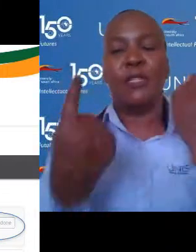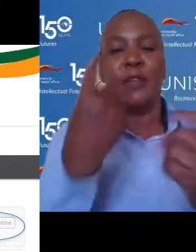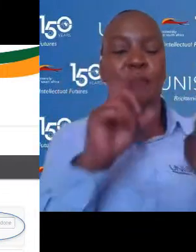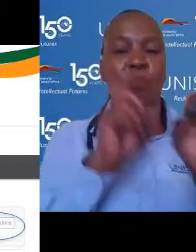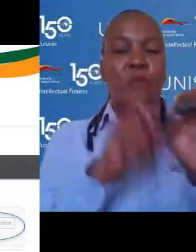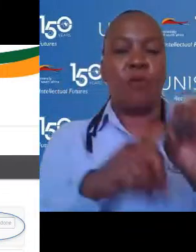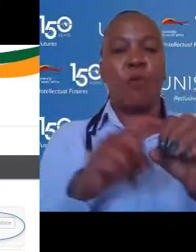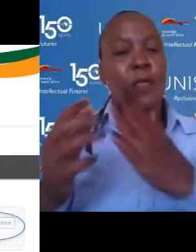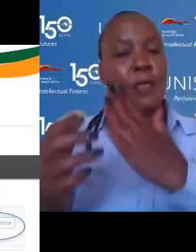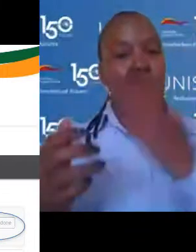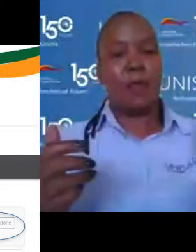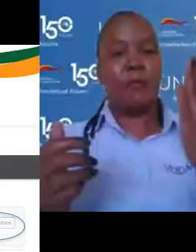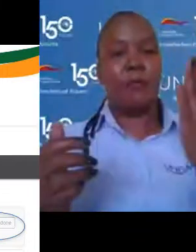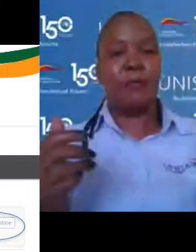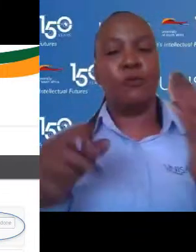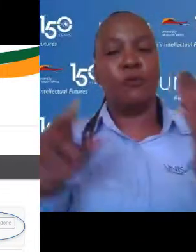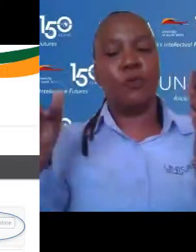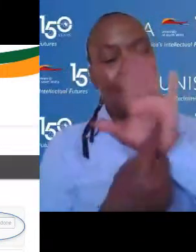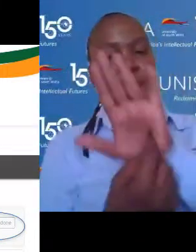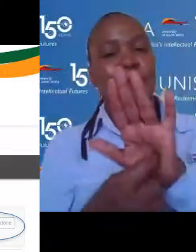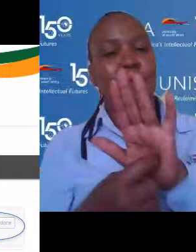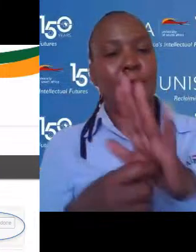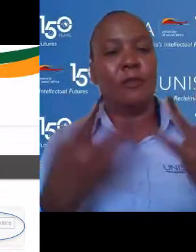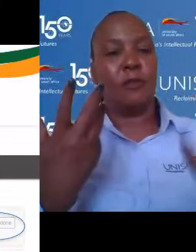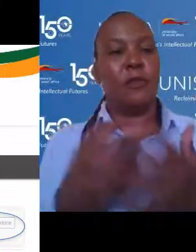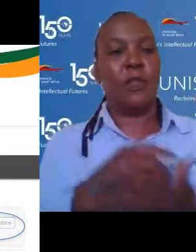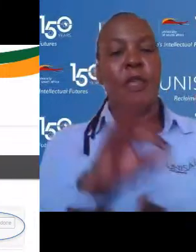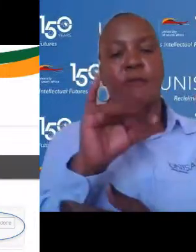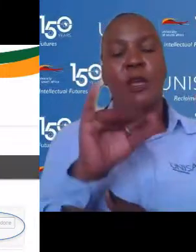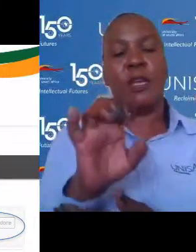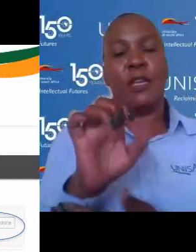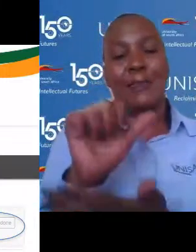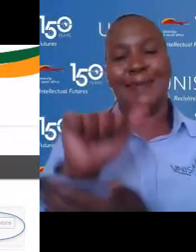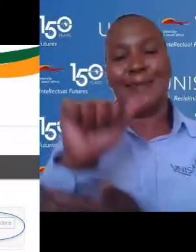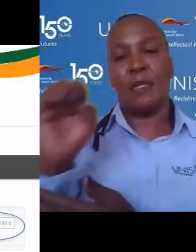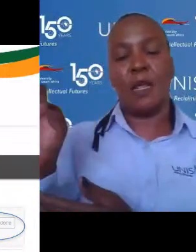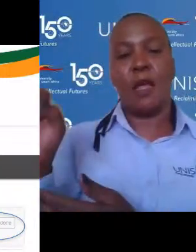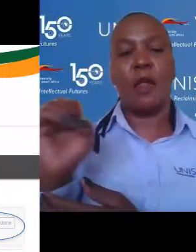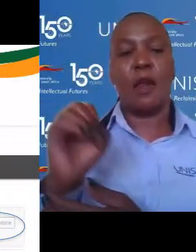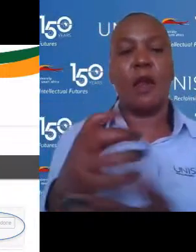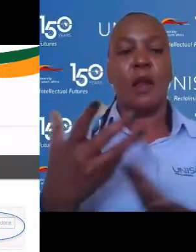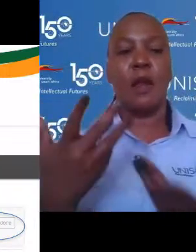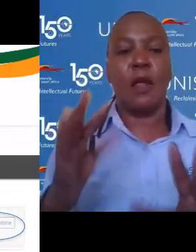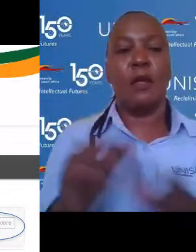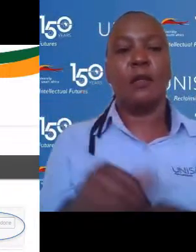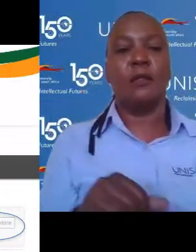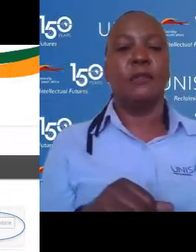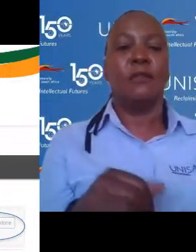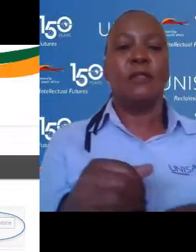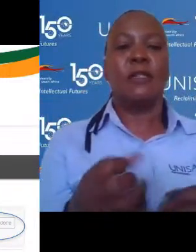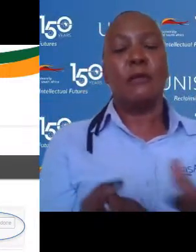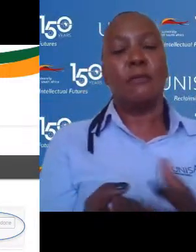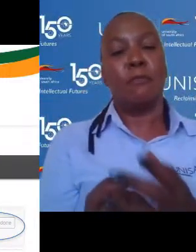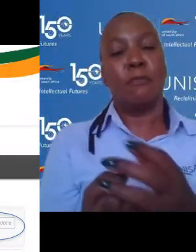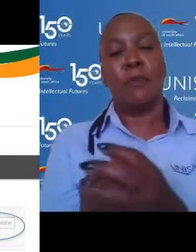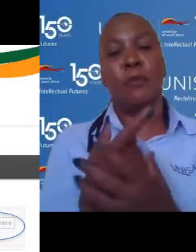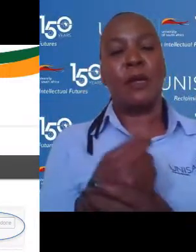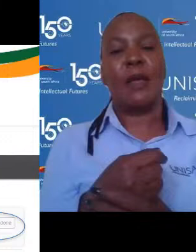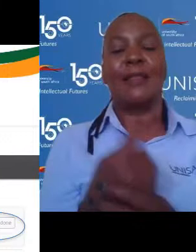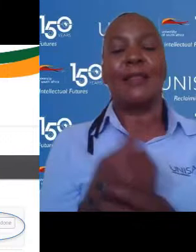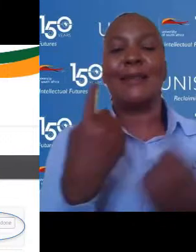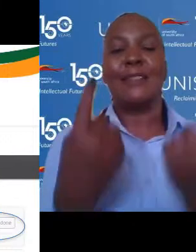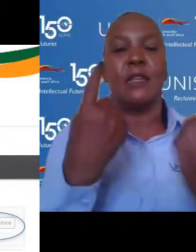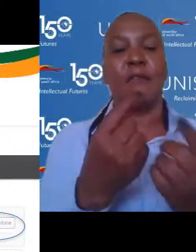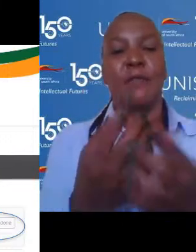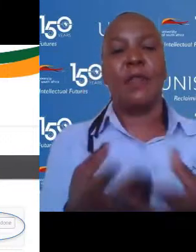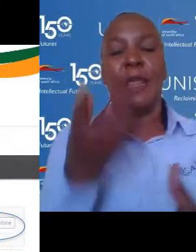an example of the FYE 1600, where the Mark is Done appears under each learning unit. And on the right, we